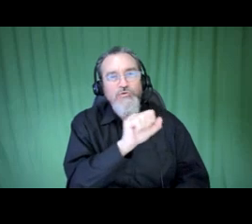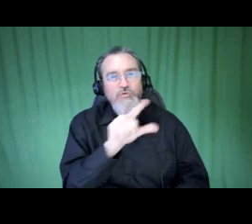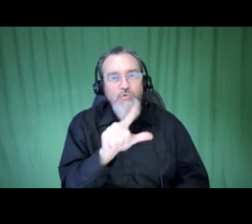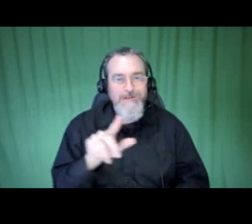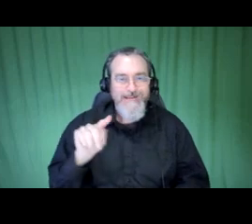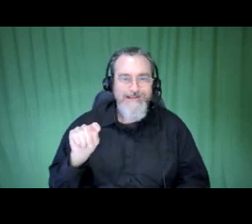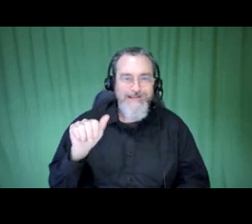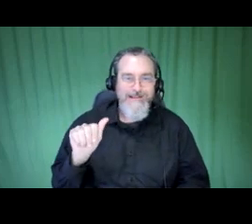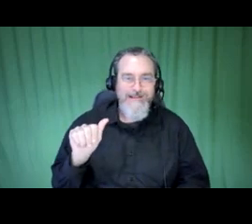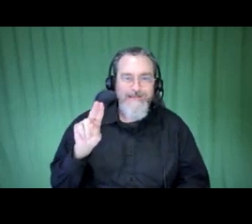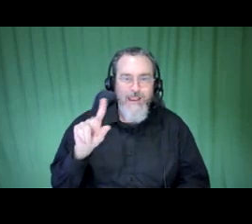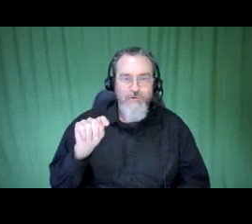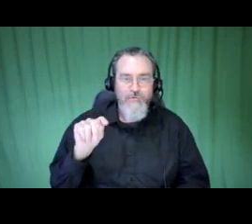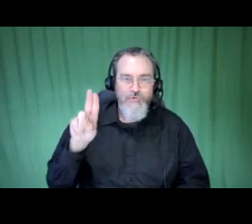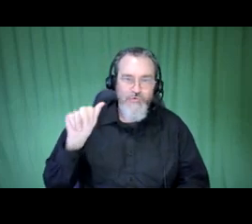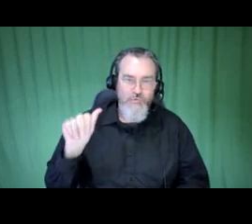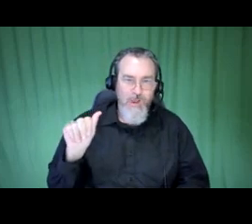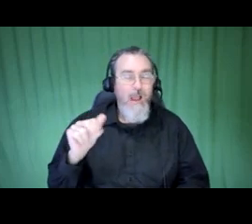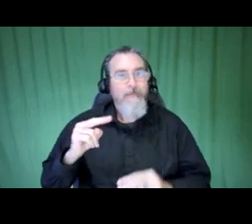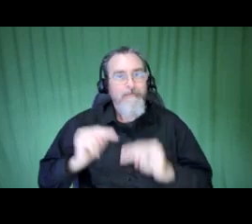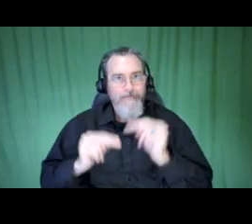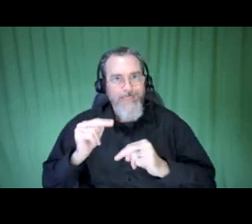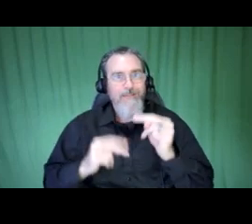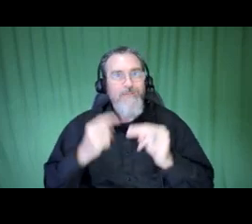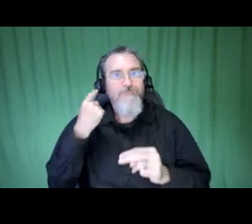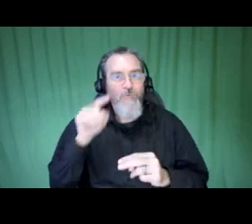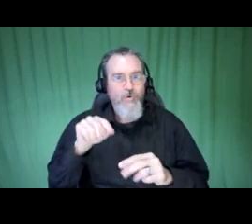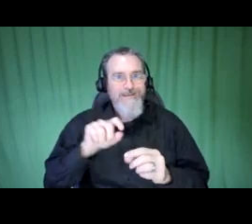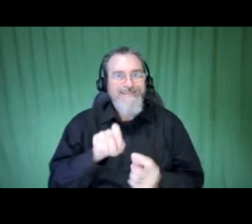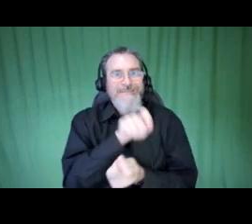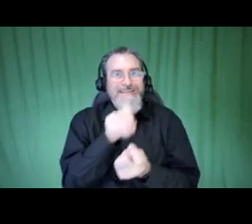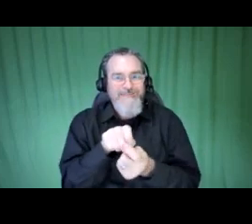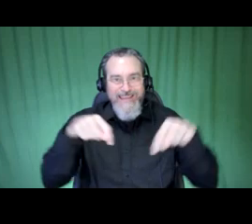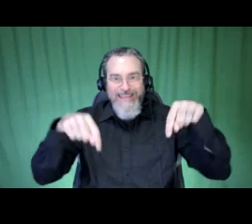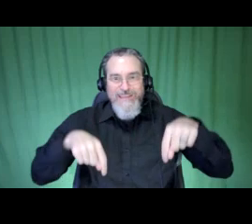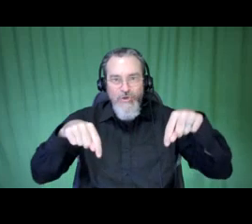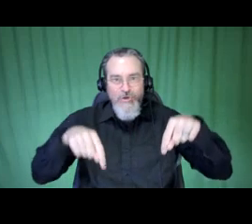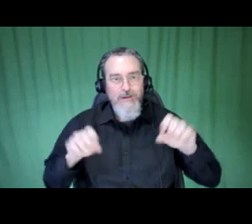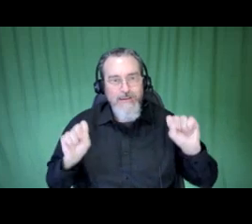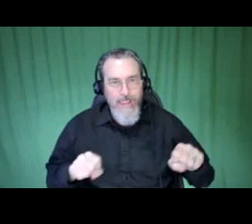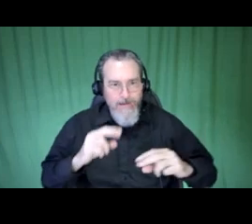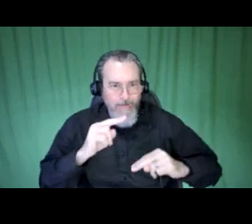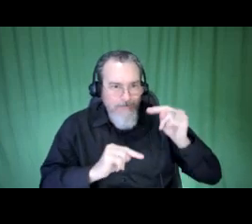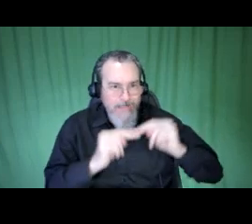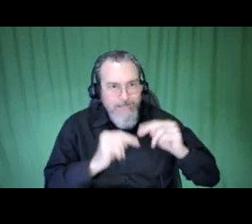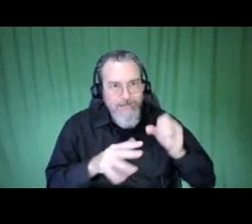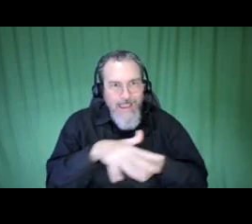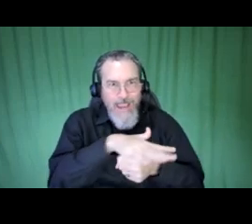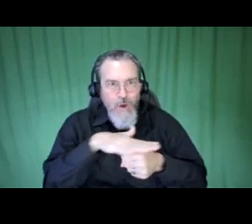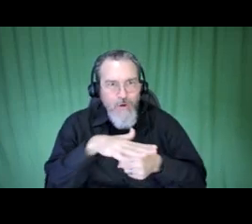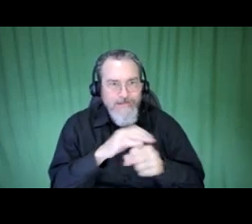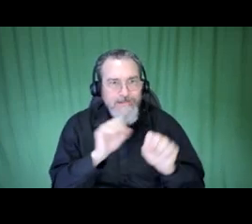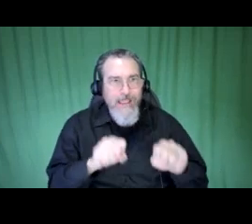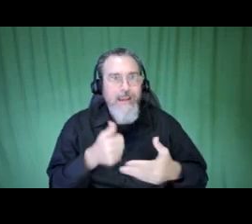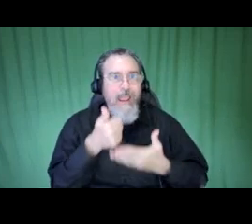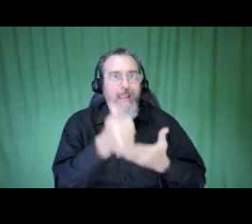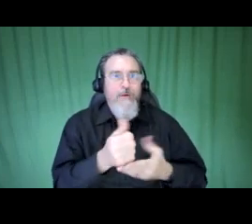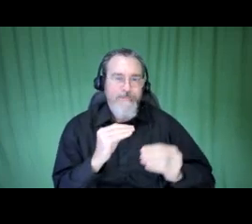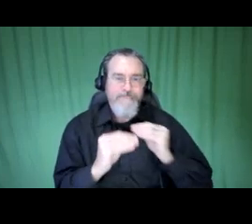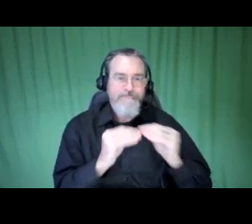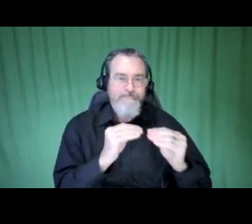Samoa. And so they'll be using that to help build a map of their hotspot areas to help them address it. And then we will be hiring a